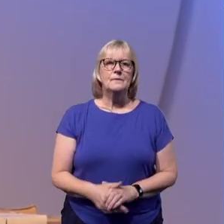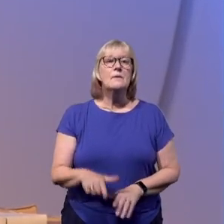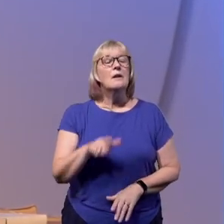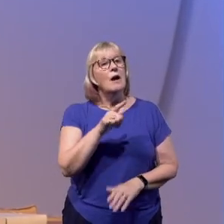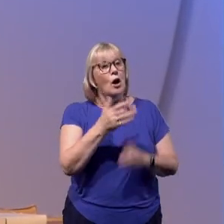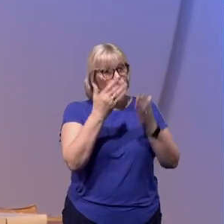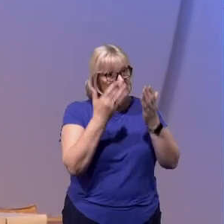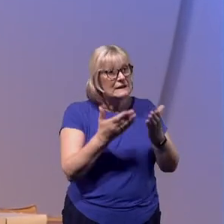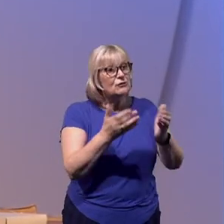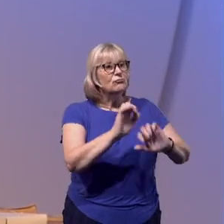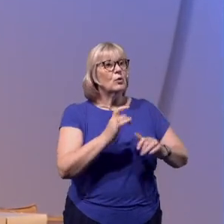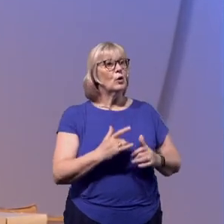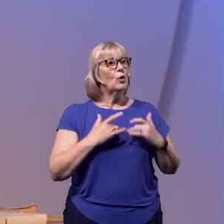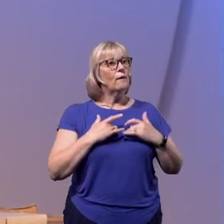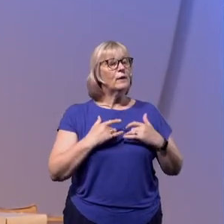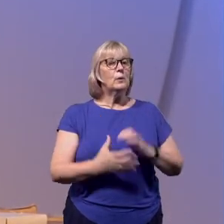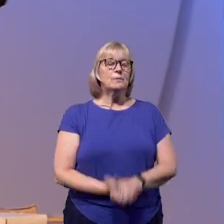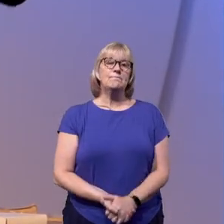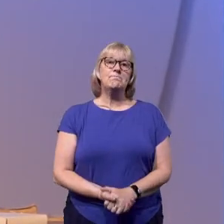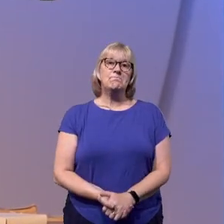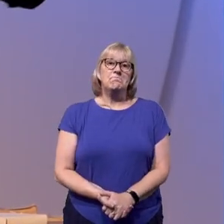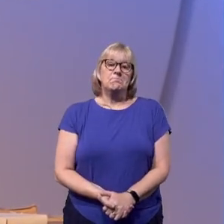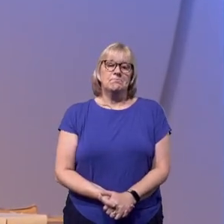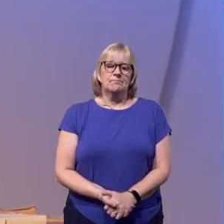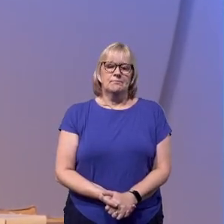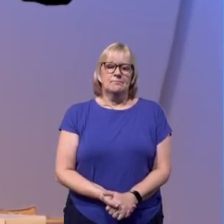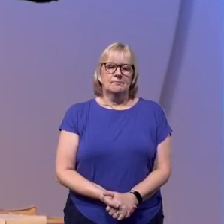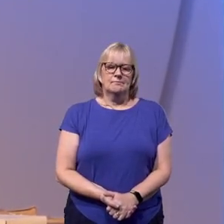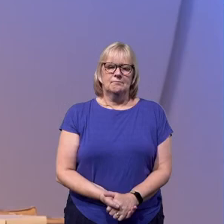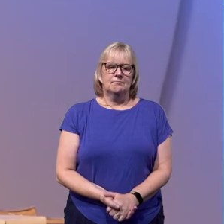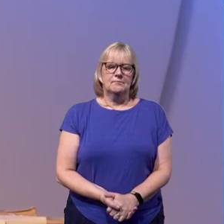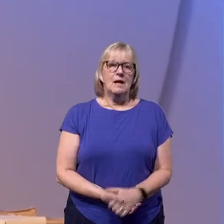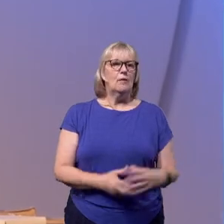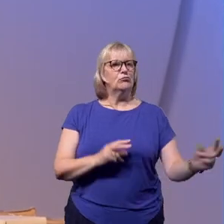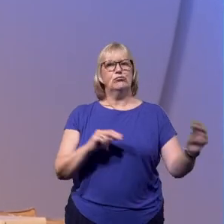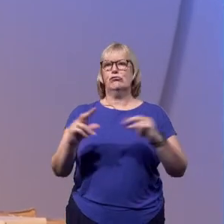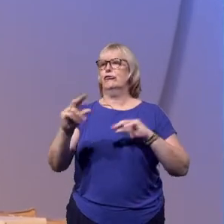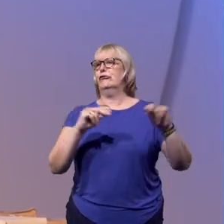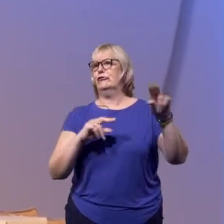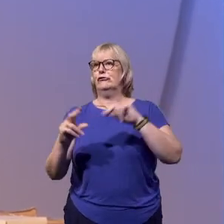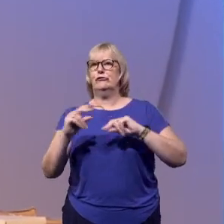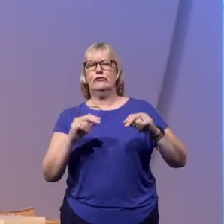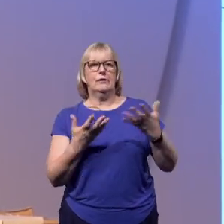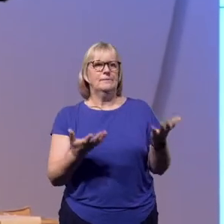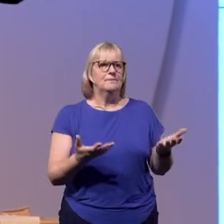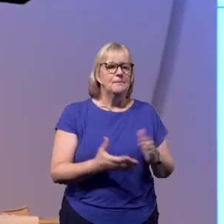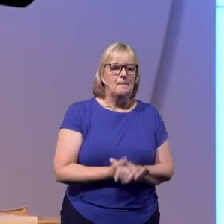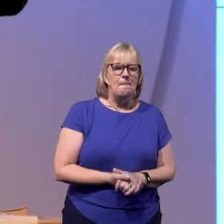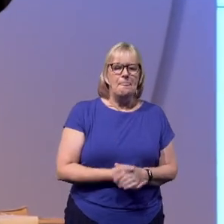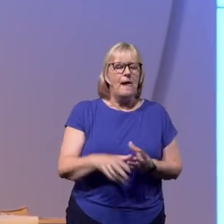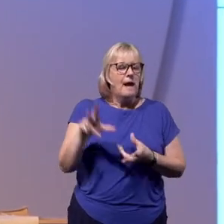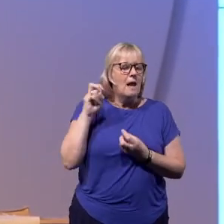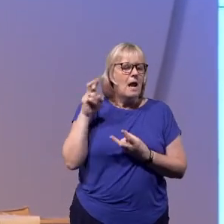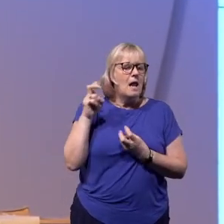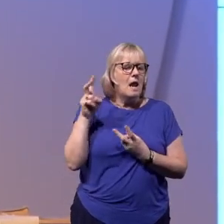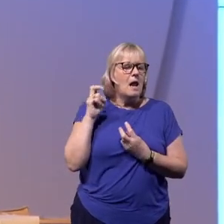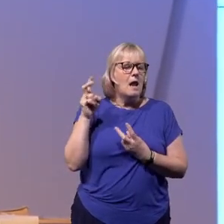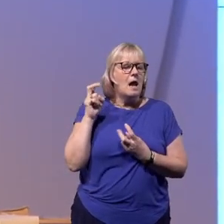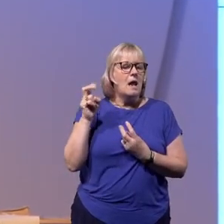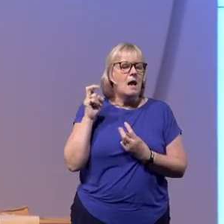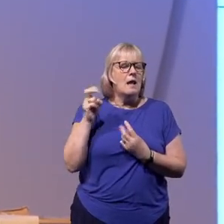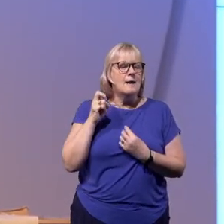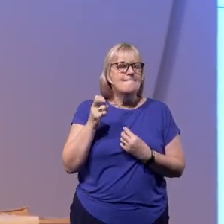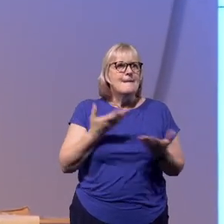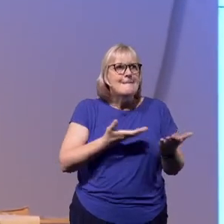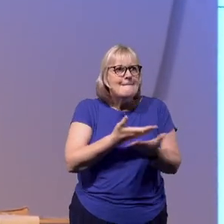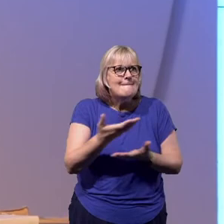religion? What's your view of religion? And I get them to chat a bit. Explore, explain, encourage. Listen, listen, listen.